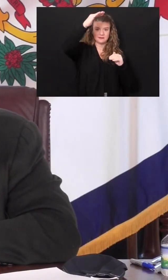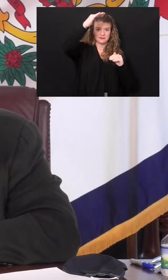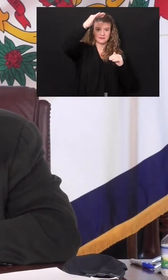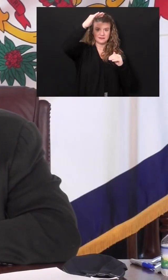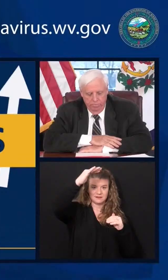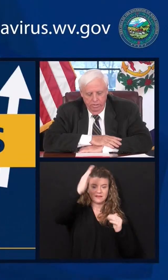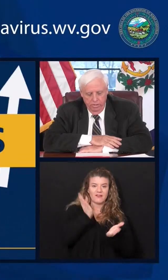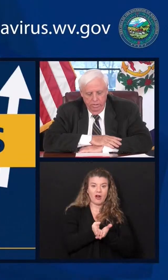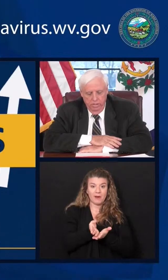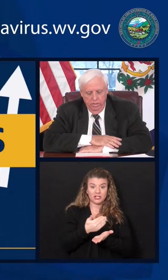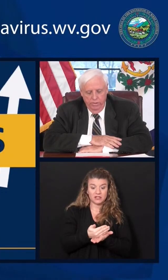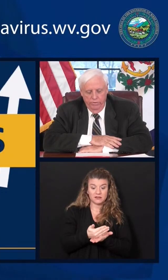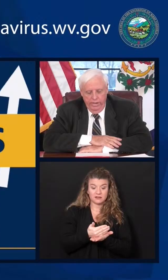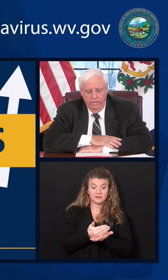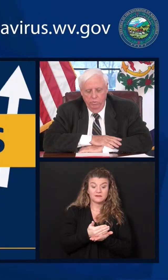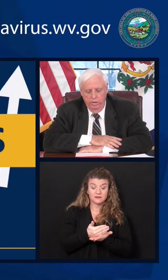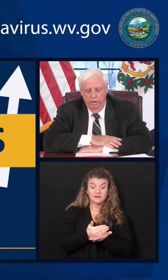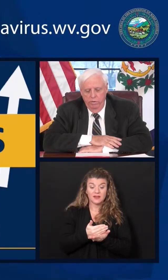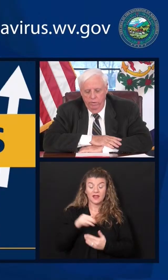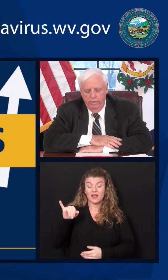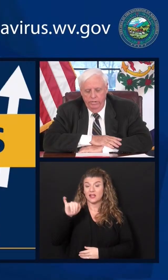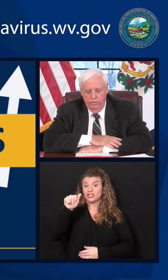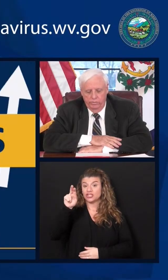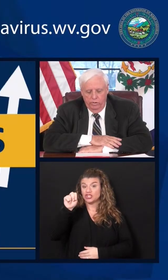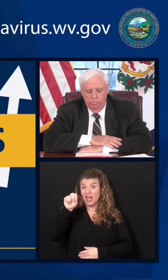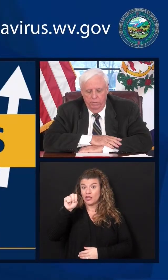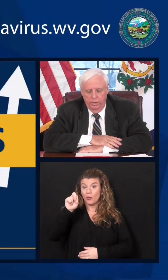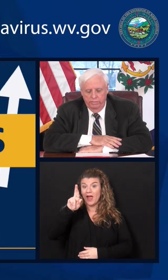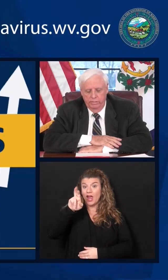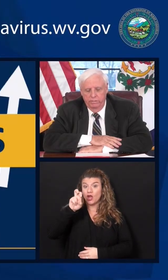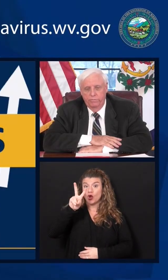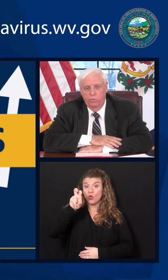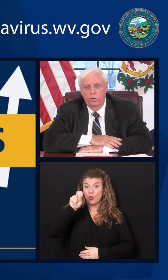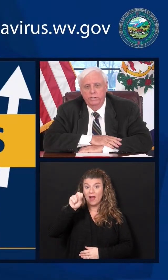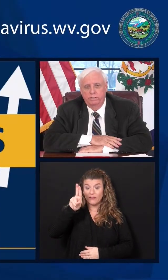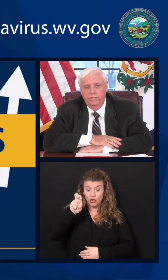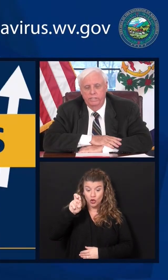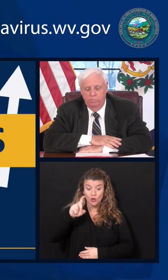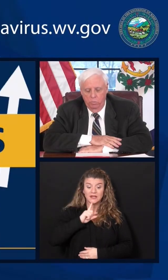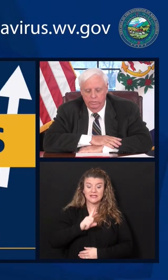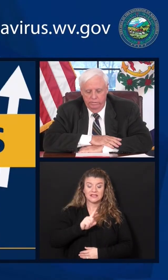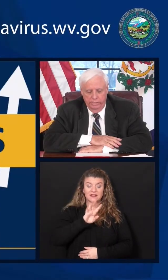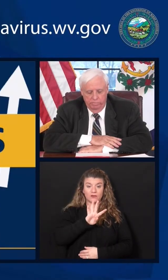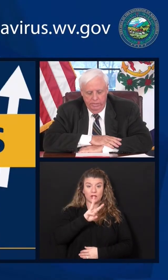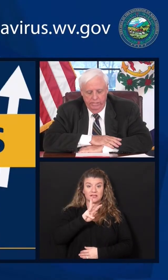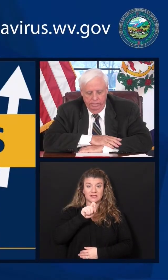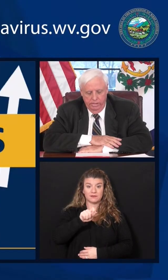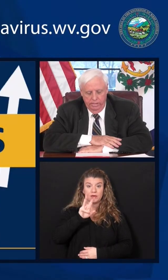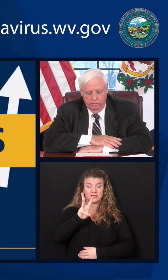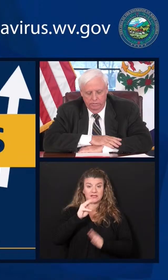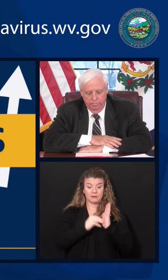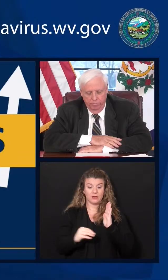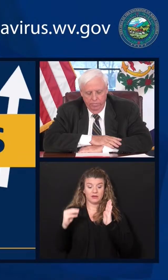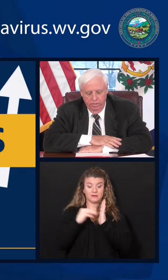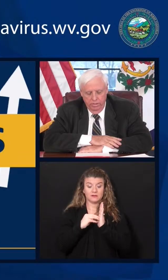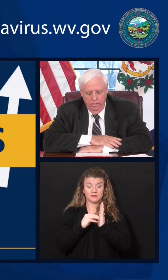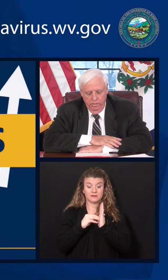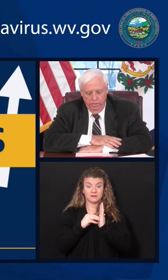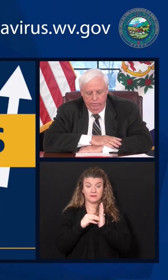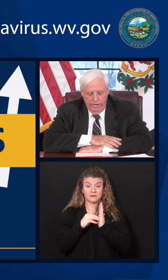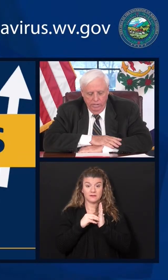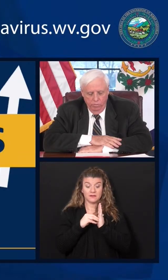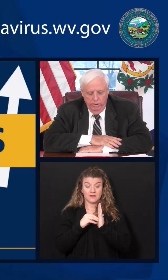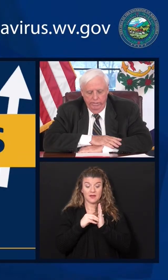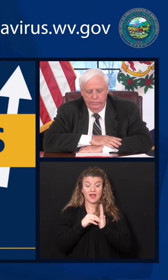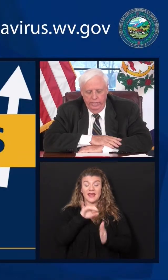of budget. The January revenue surplus is at $46.6 million.